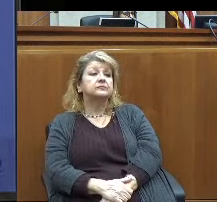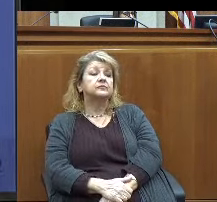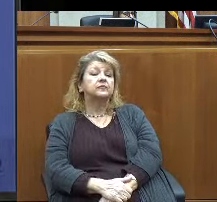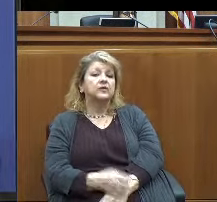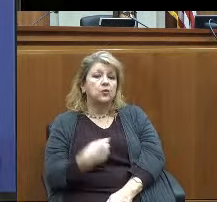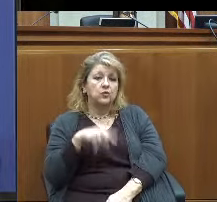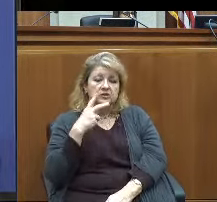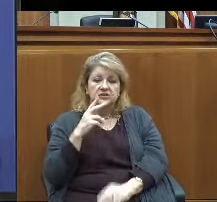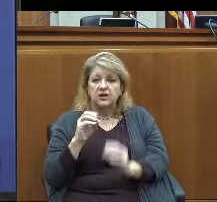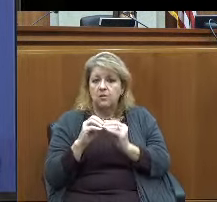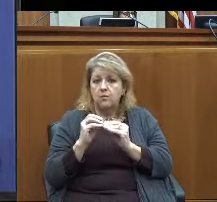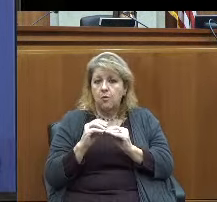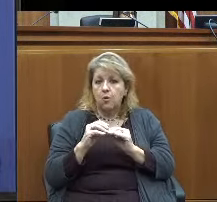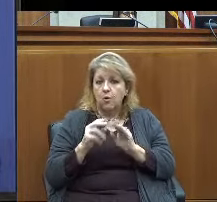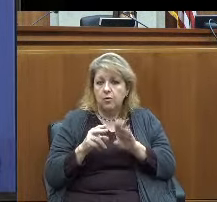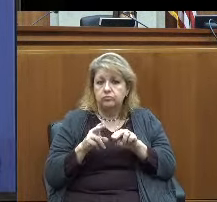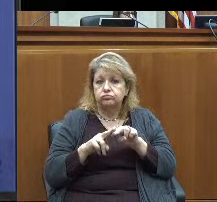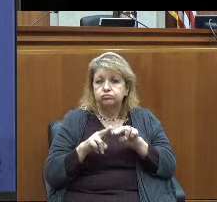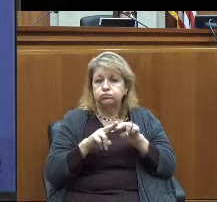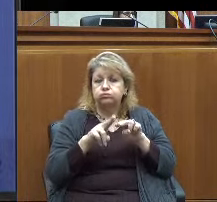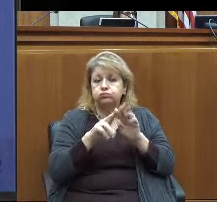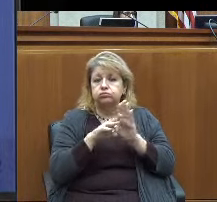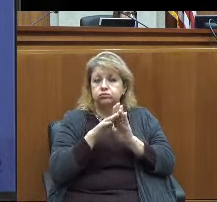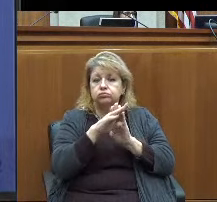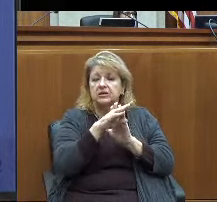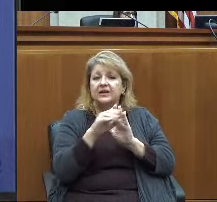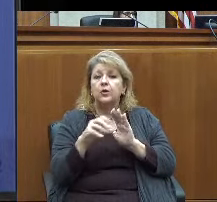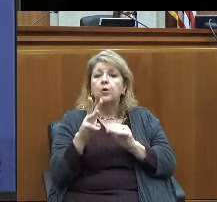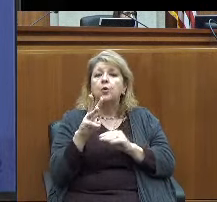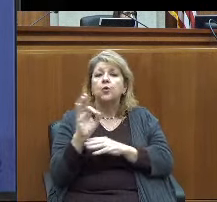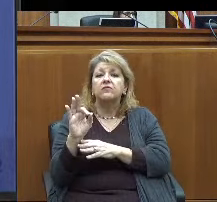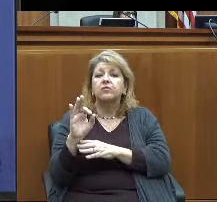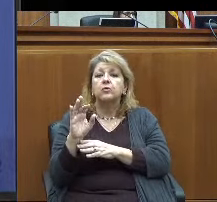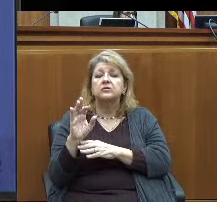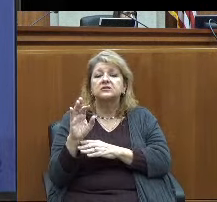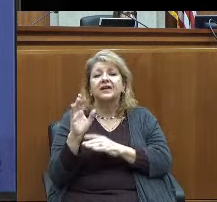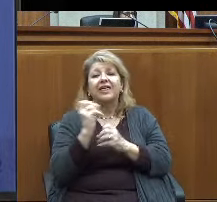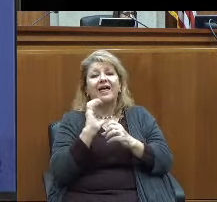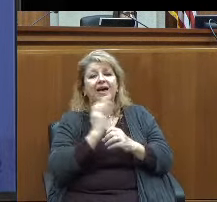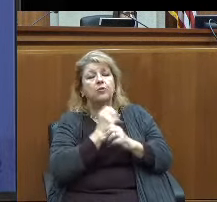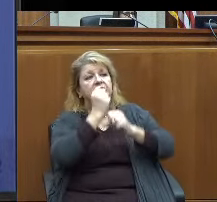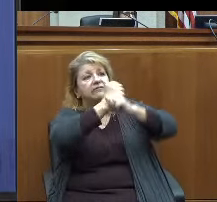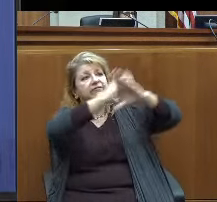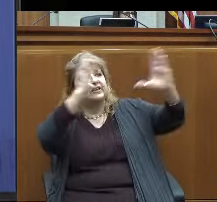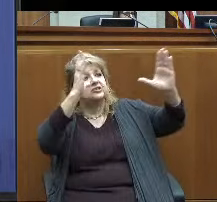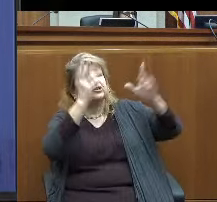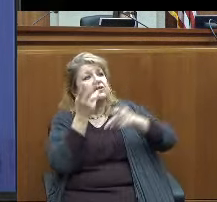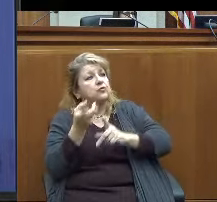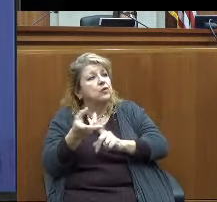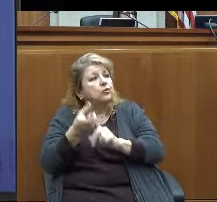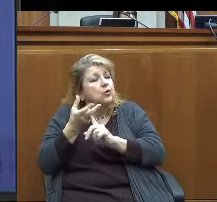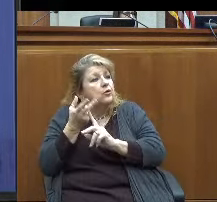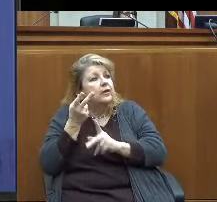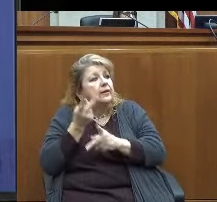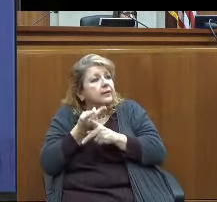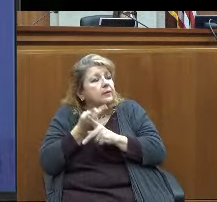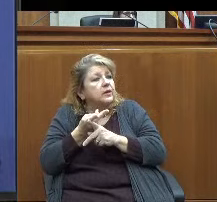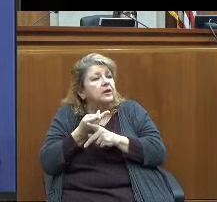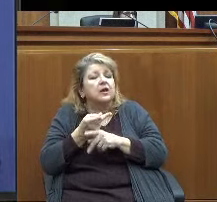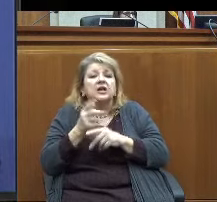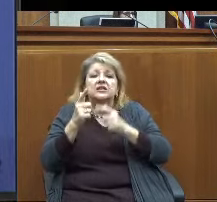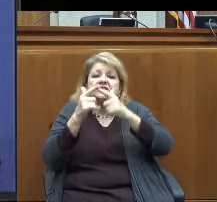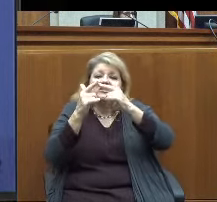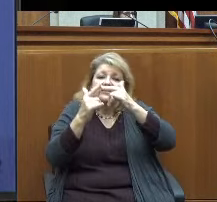We're seeing upward trends in our workforce that directly align to our vision of recruiting and retaining a highly effective and diverse